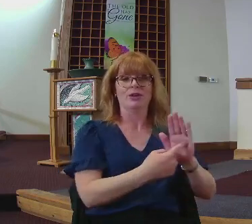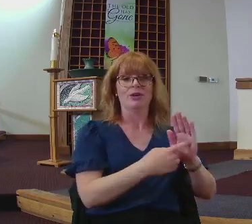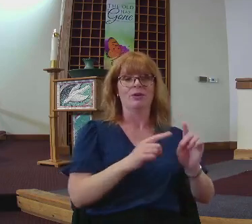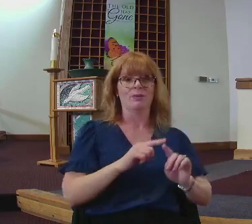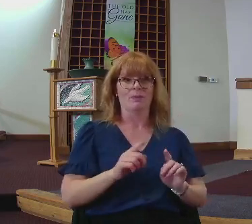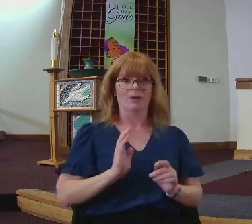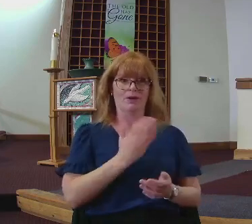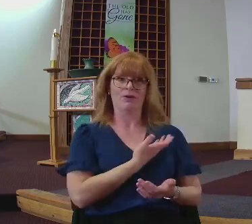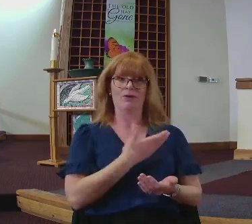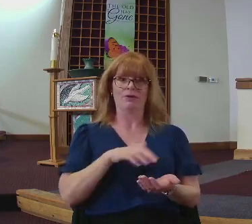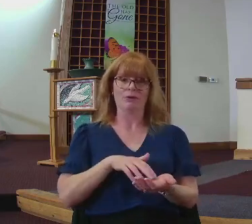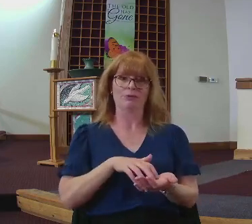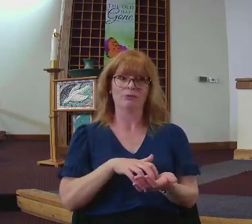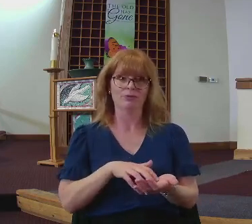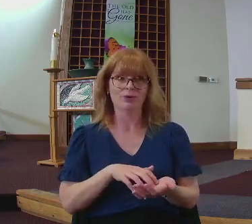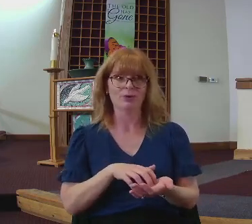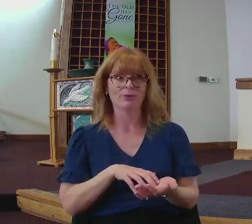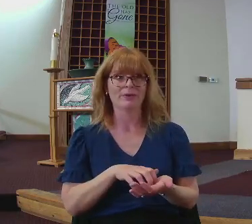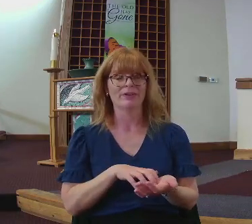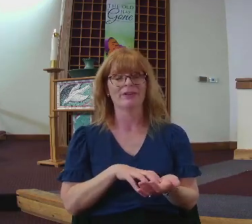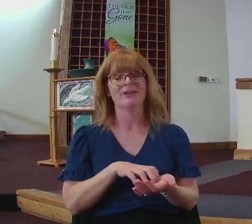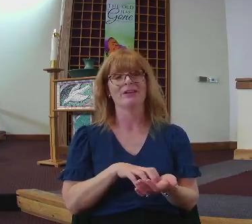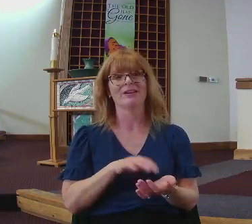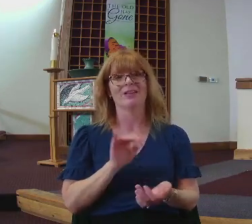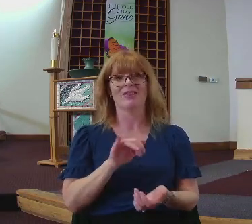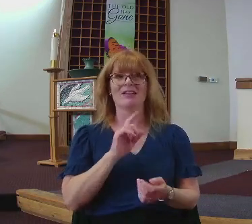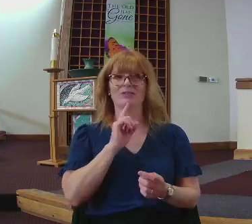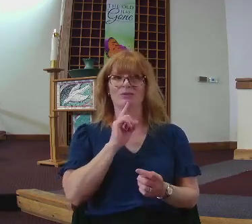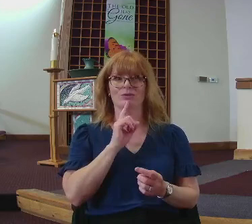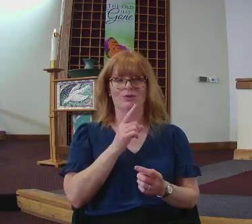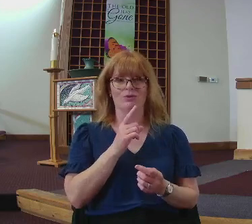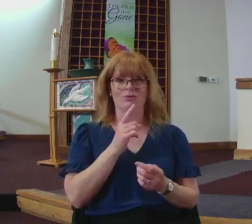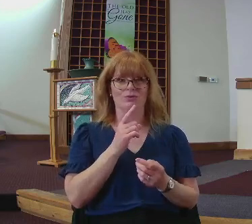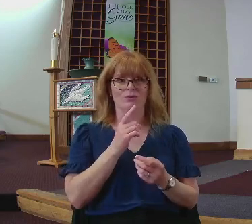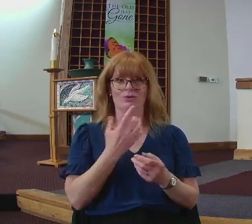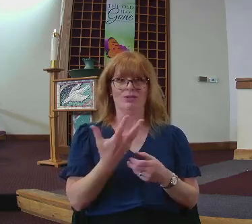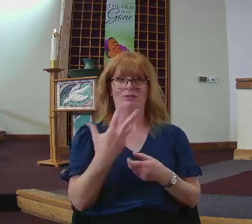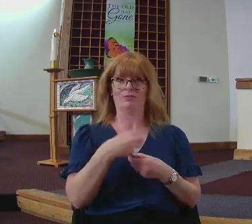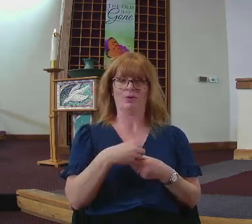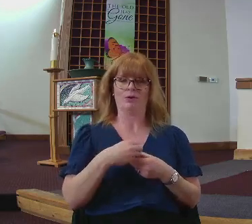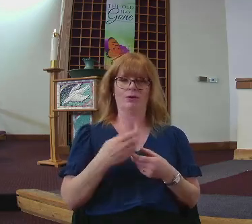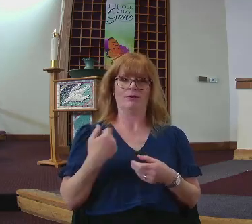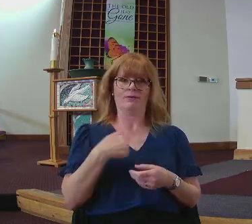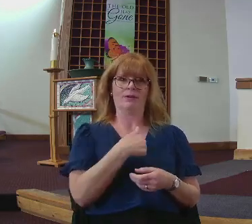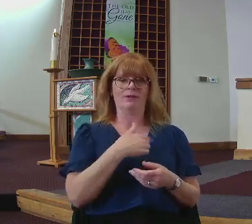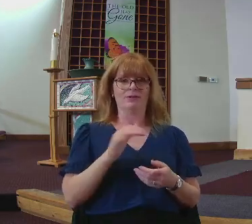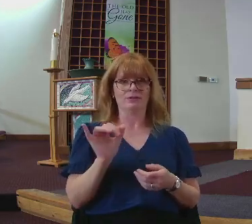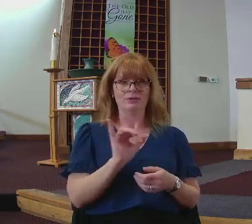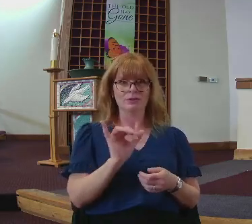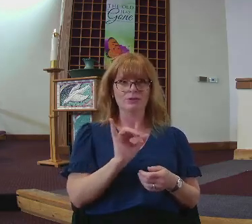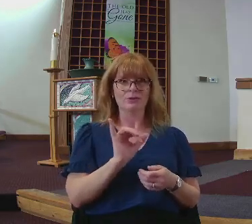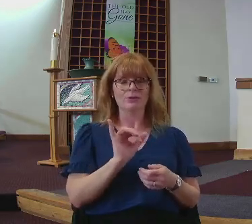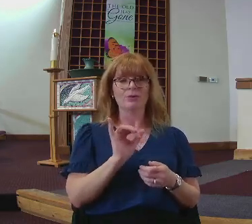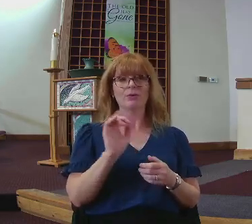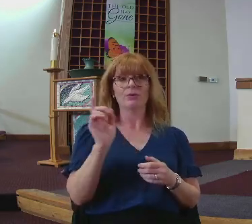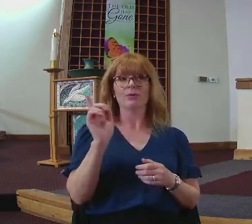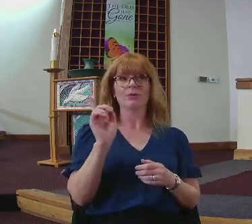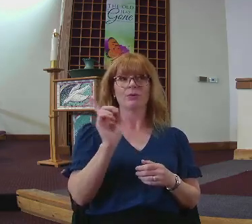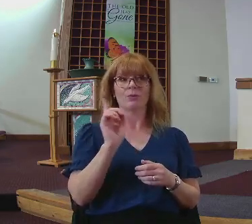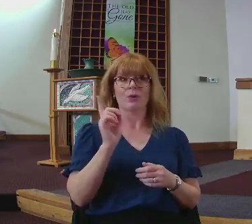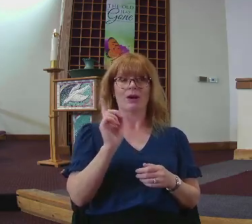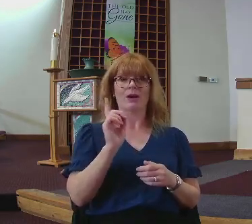our vulnerability that is the truest thing about us, the place where mutual connection